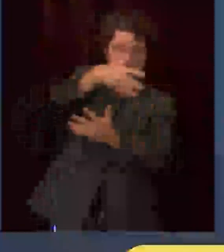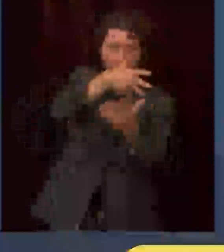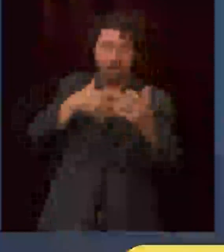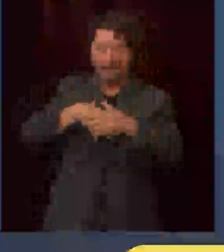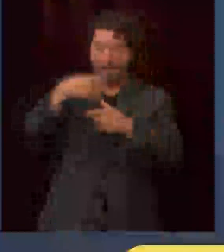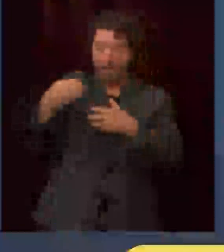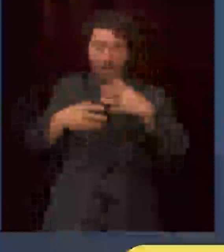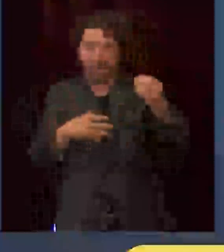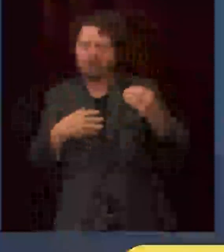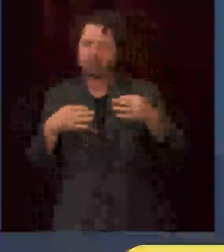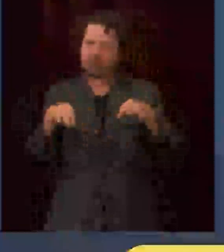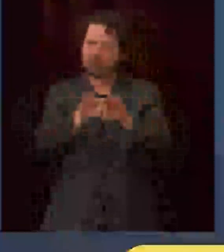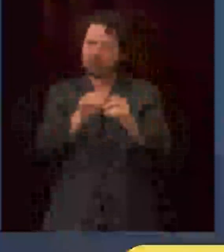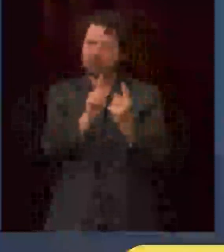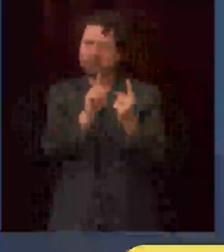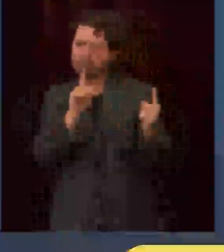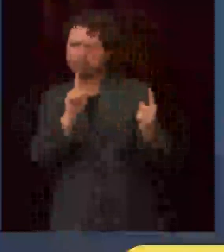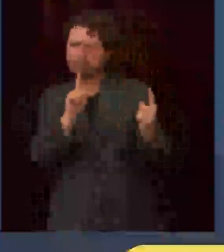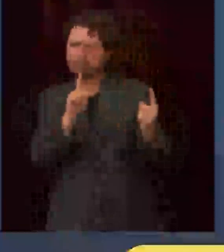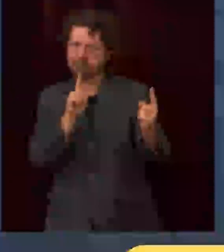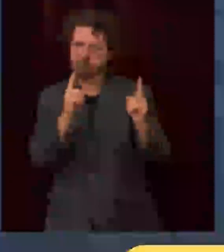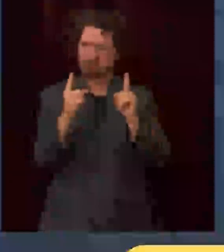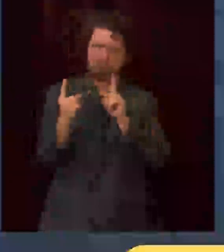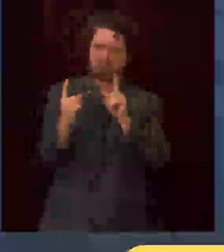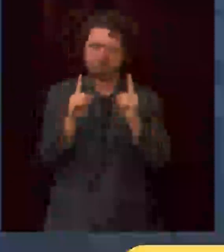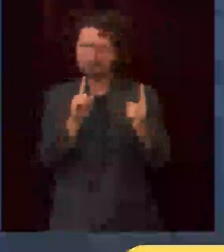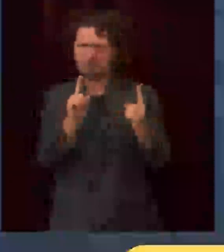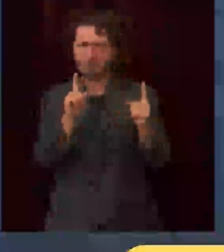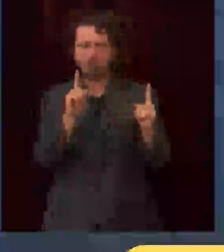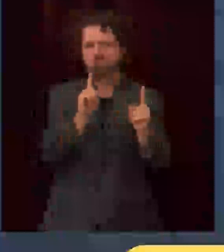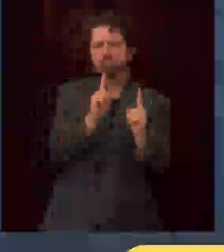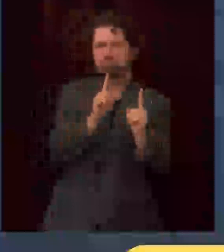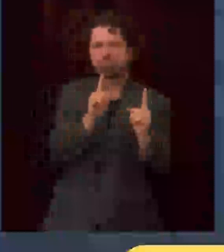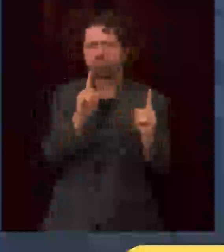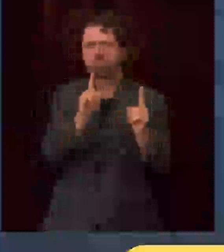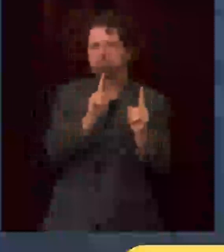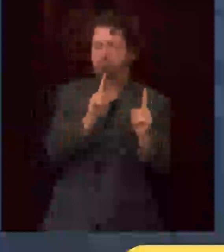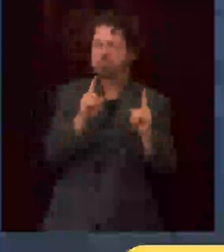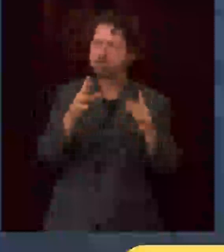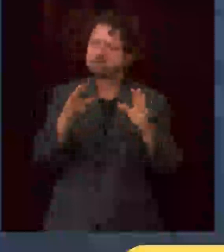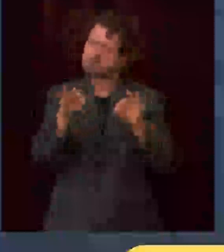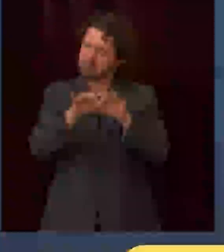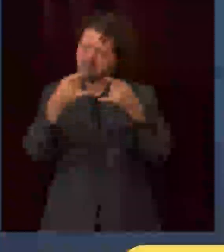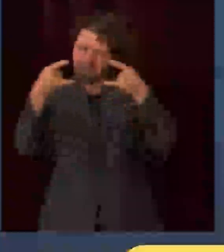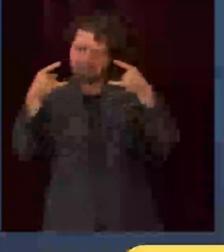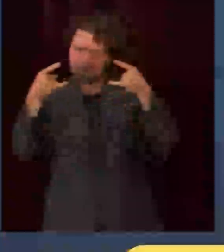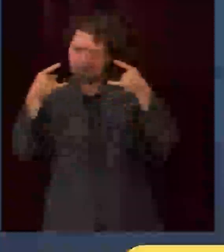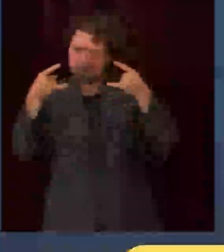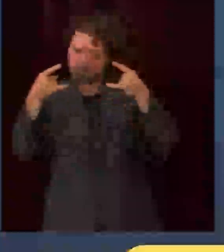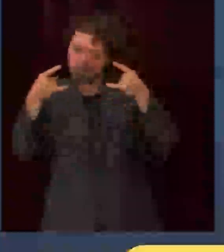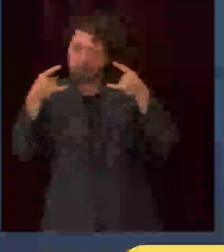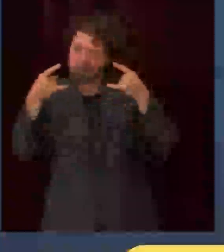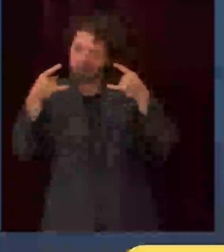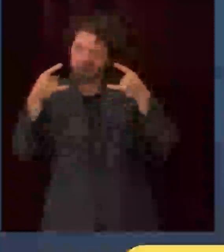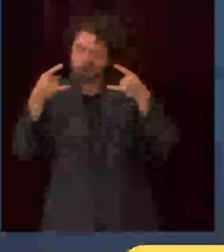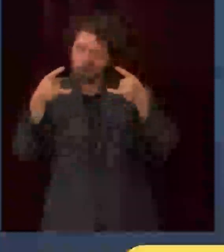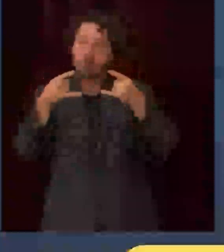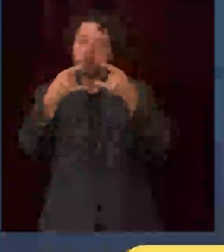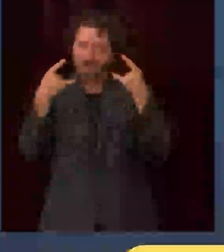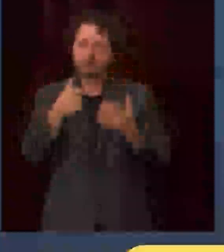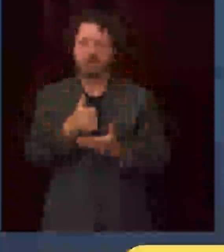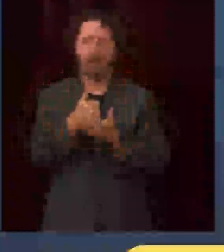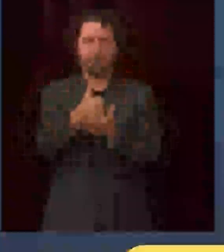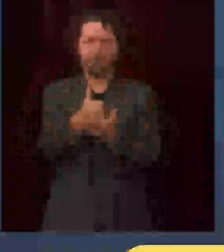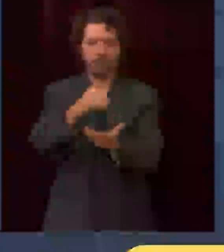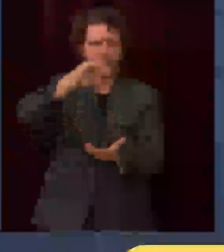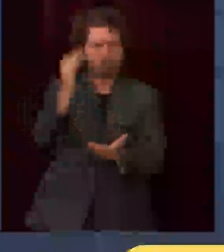slightly. It's not going away, but it is going back slightly, and this is a tool that can be used to mitigate that. And as Governor Inslee also mentioned,